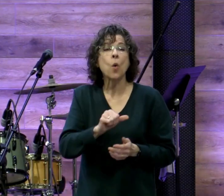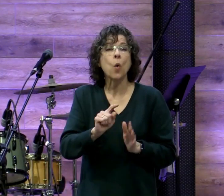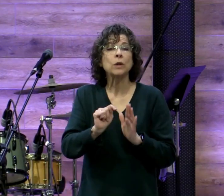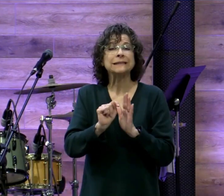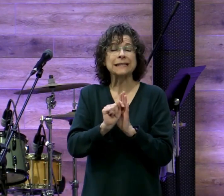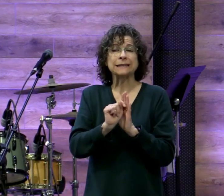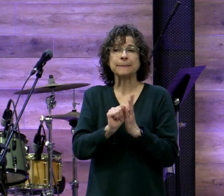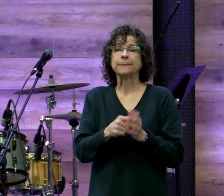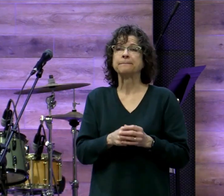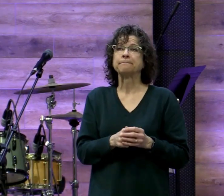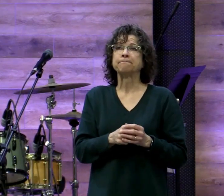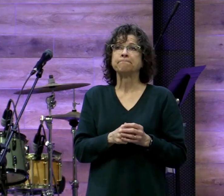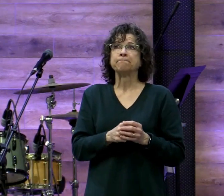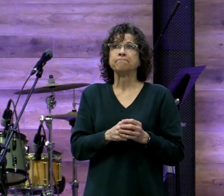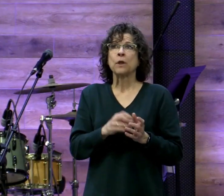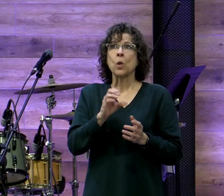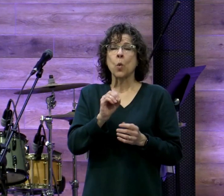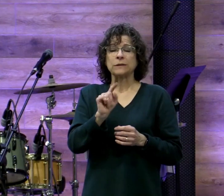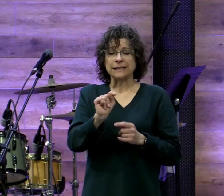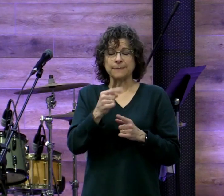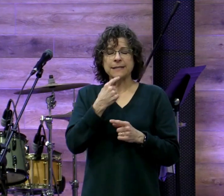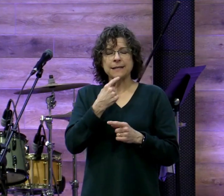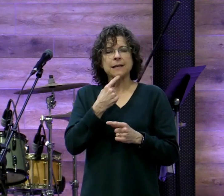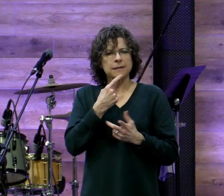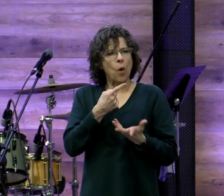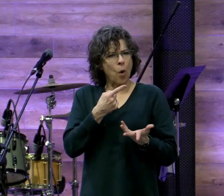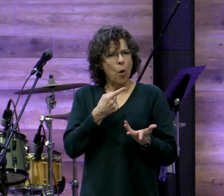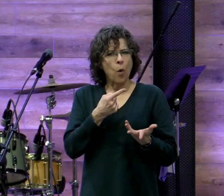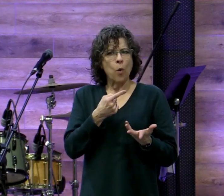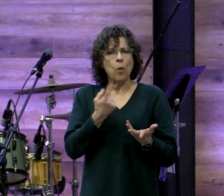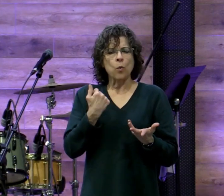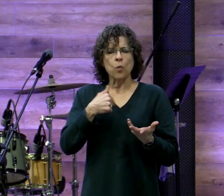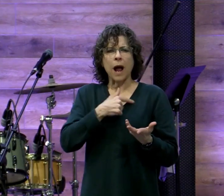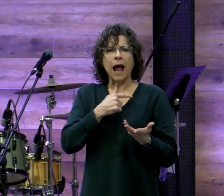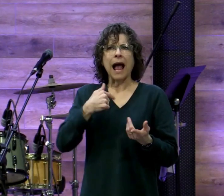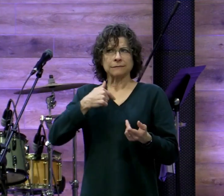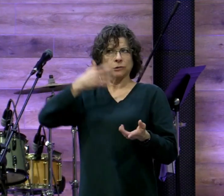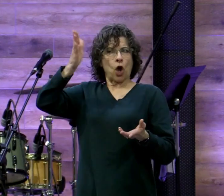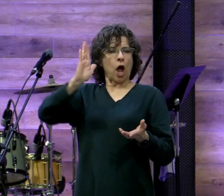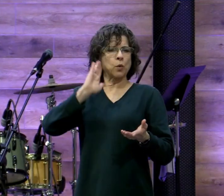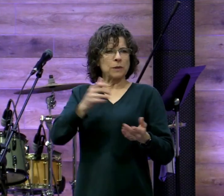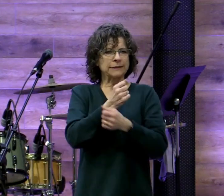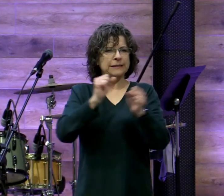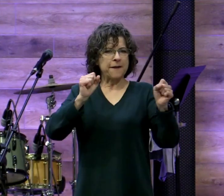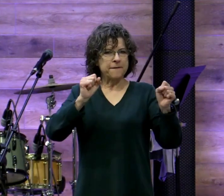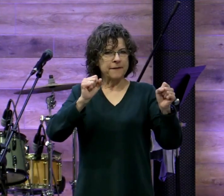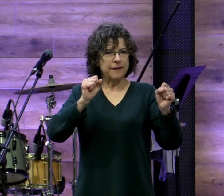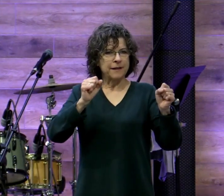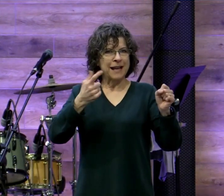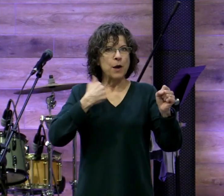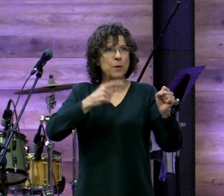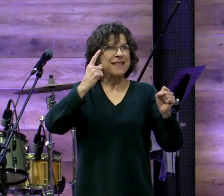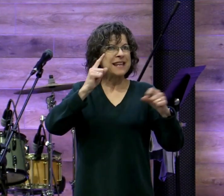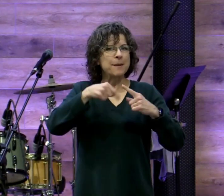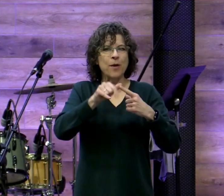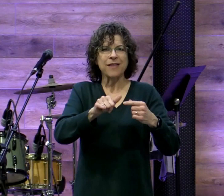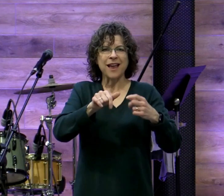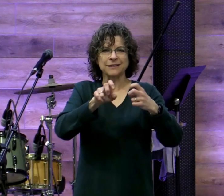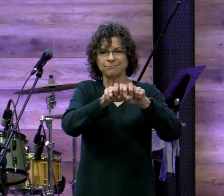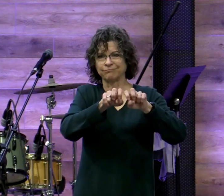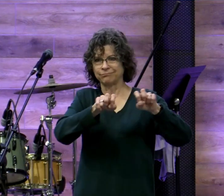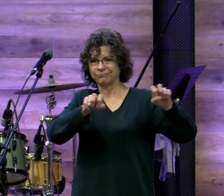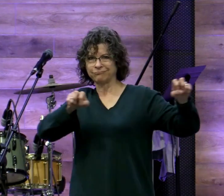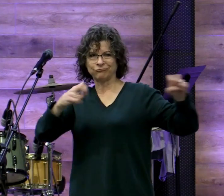to the redemption that God will bring about for his people, it is often pictured for us as a banquet or a feast